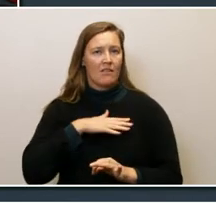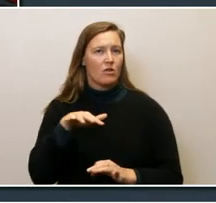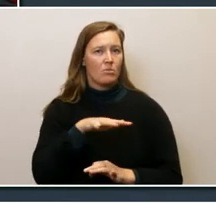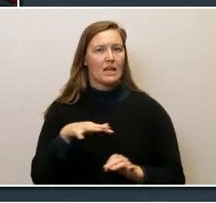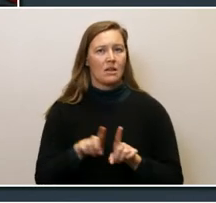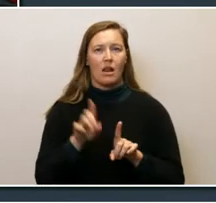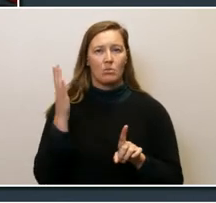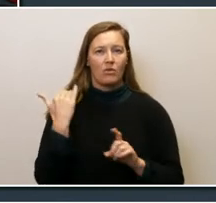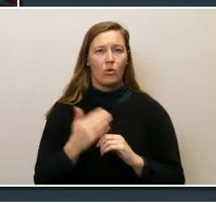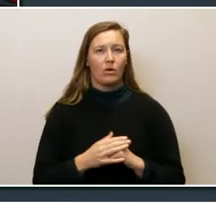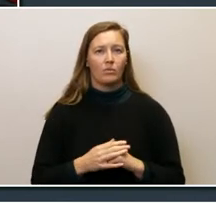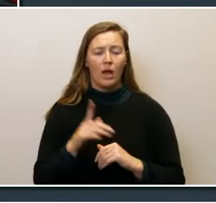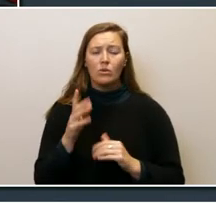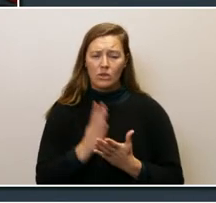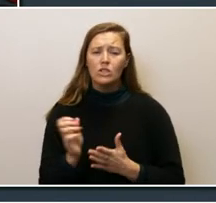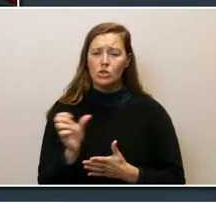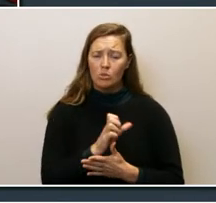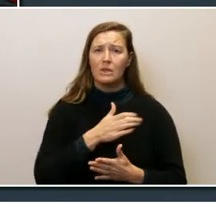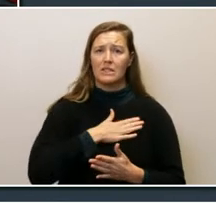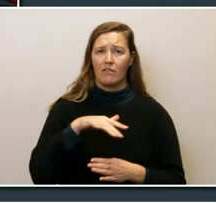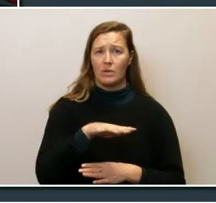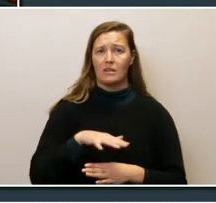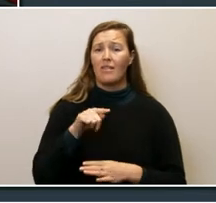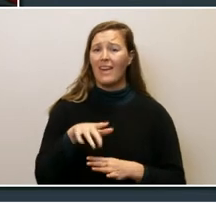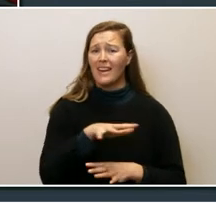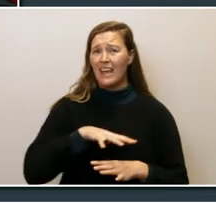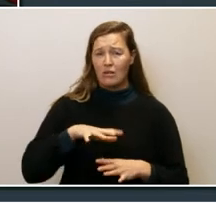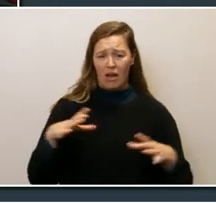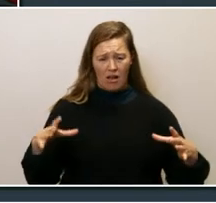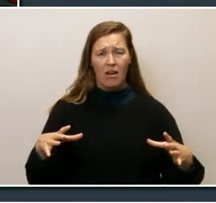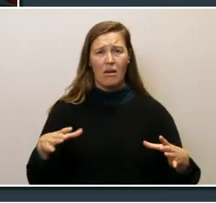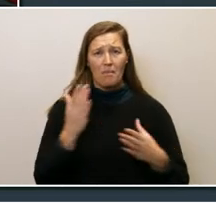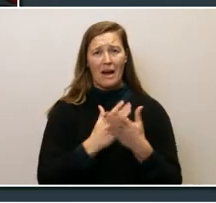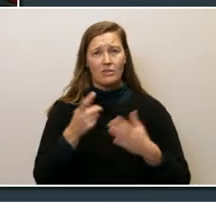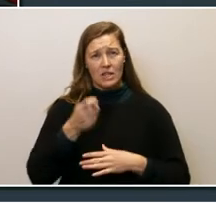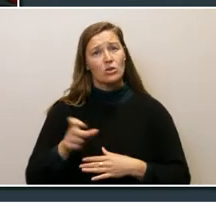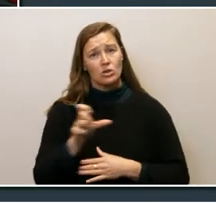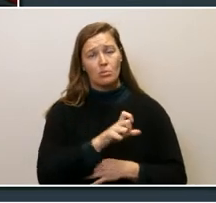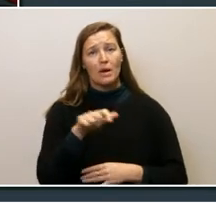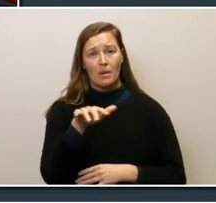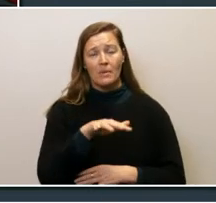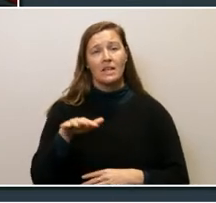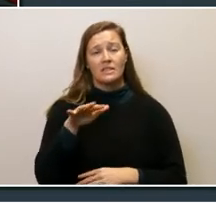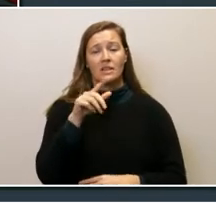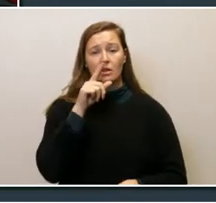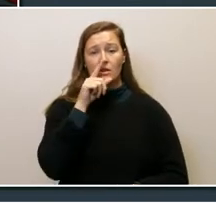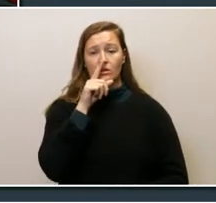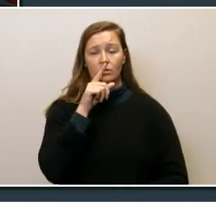safe haven that it used to be and absolutely should be. I mean, that end of town should be a place where